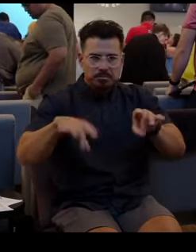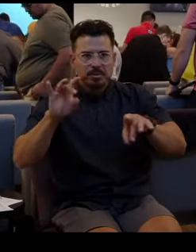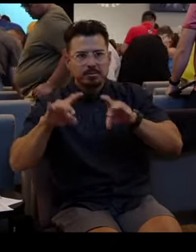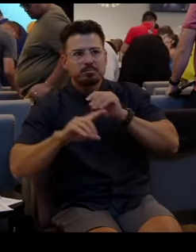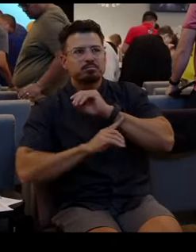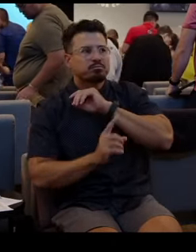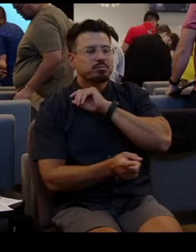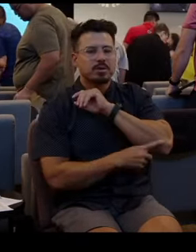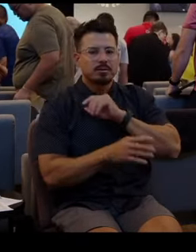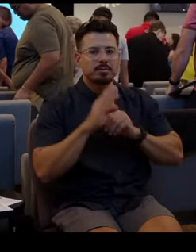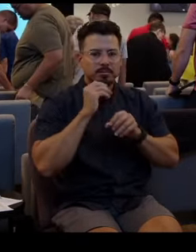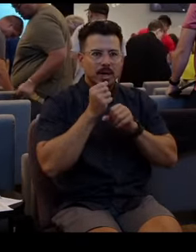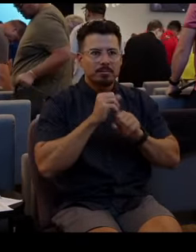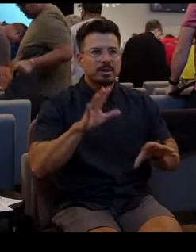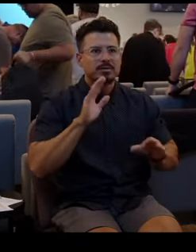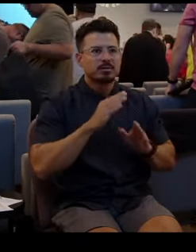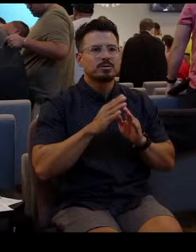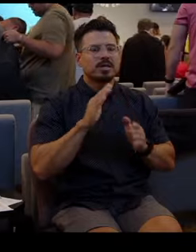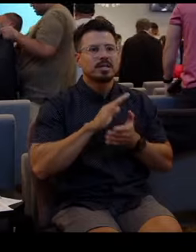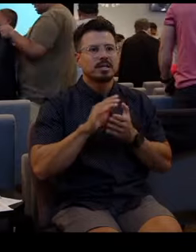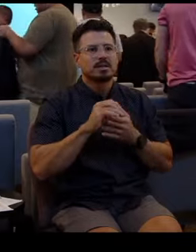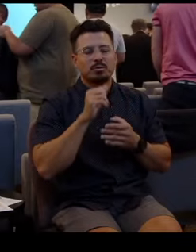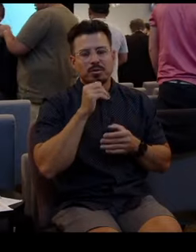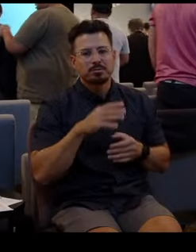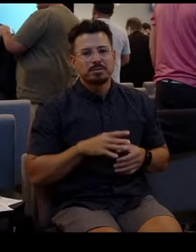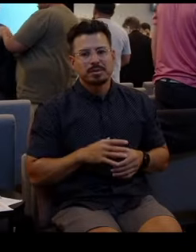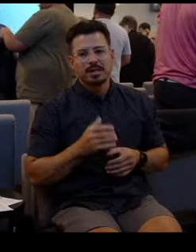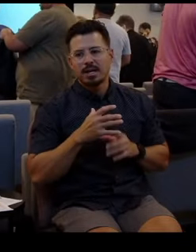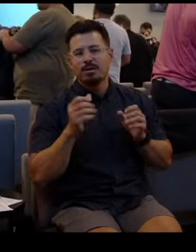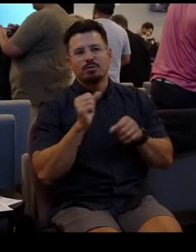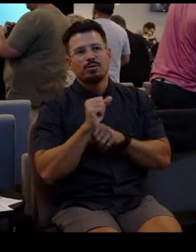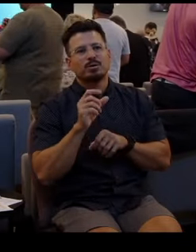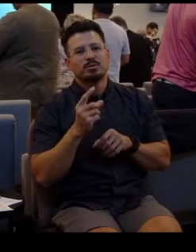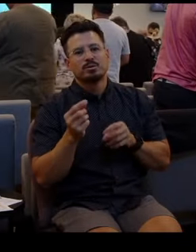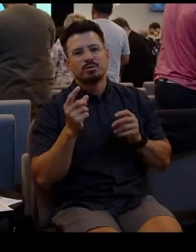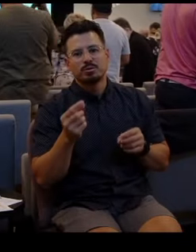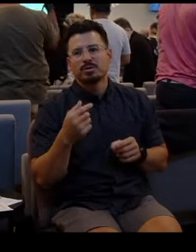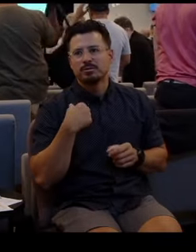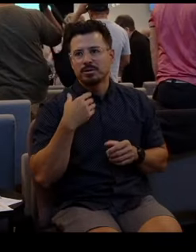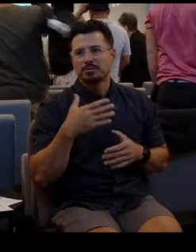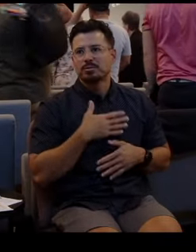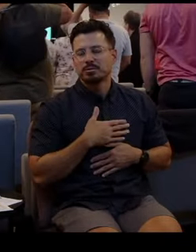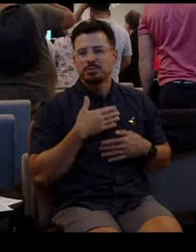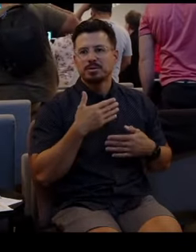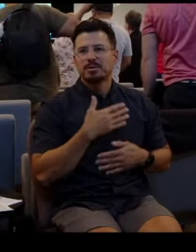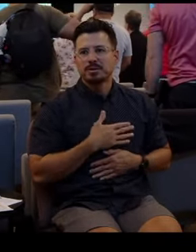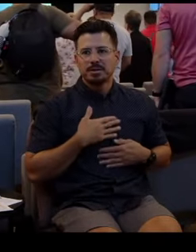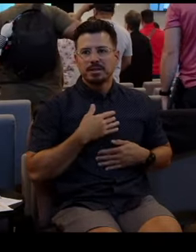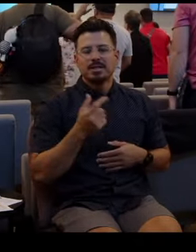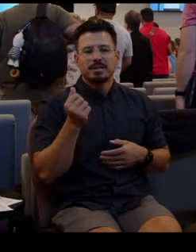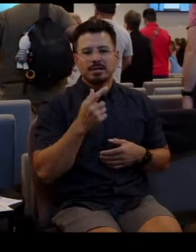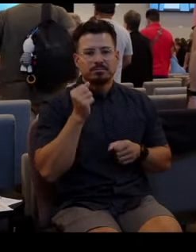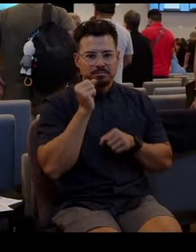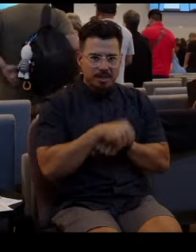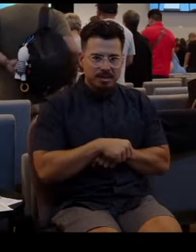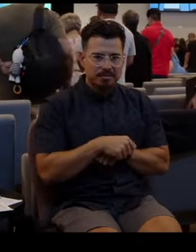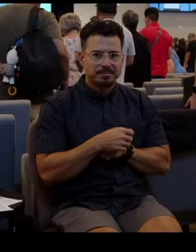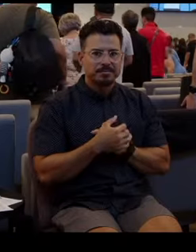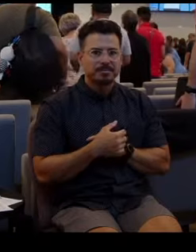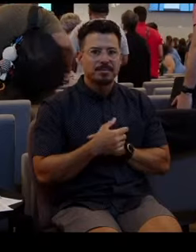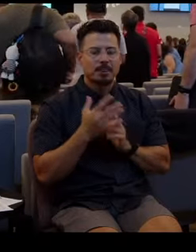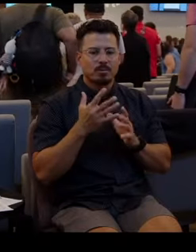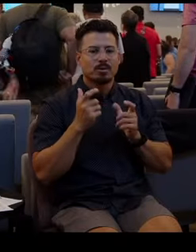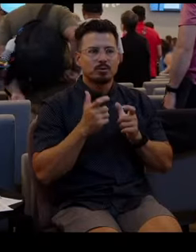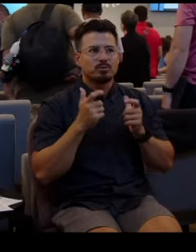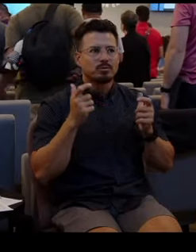grab them. Be a blessing to the cleaning women. They have a lot of work to do, and they've been working all week. We appreciate them. So let's bow our heads. What a